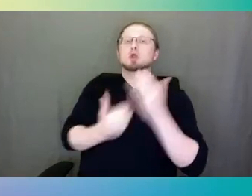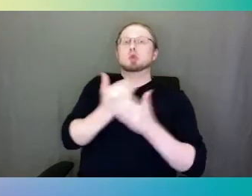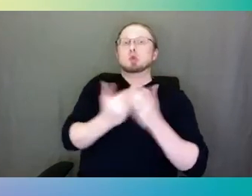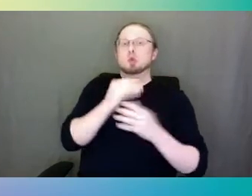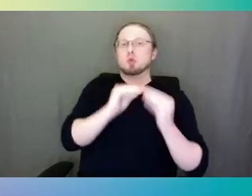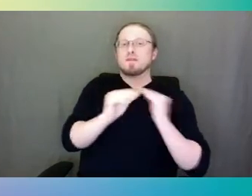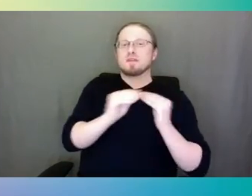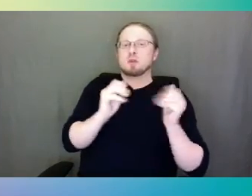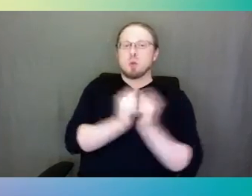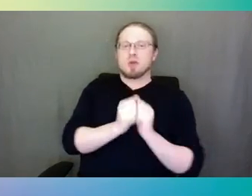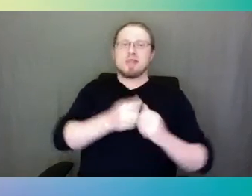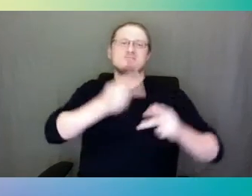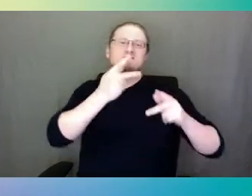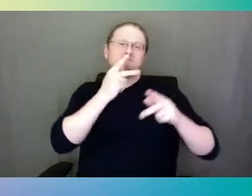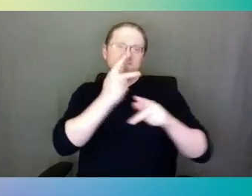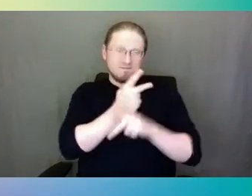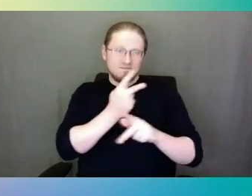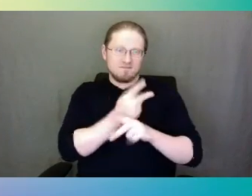historic events.